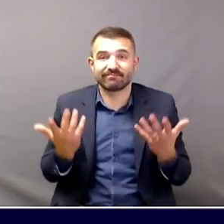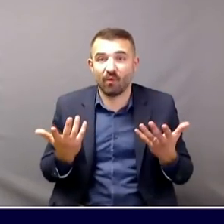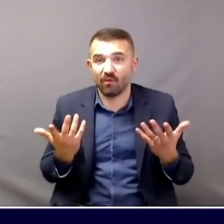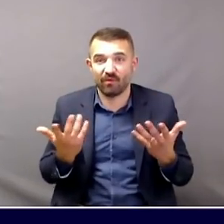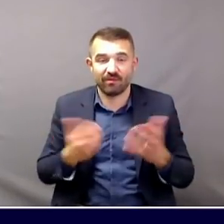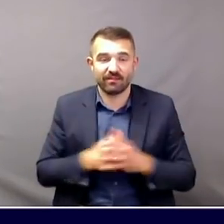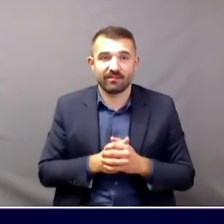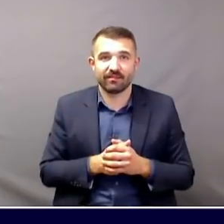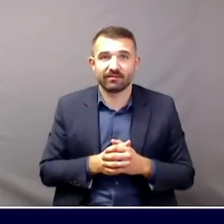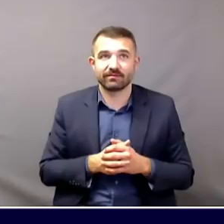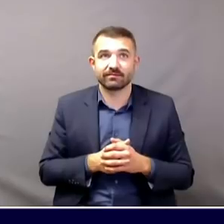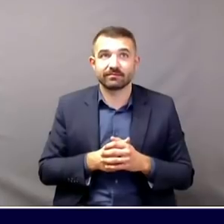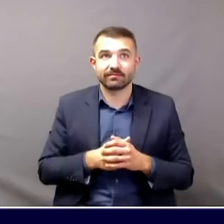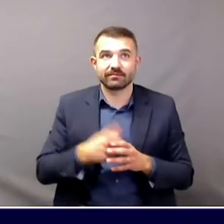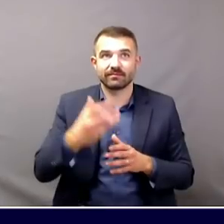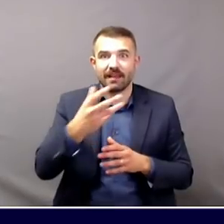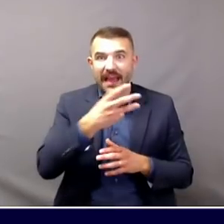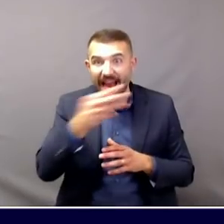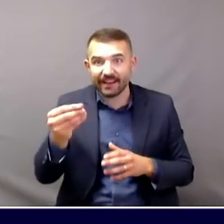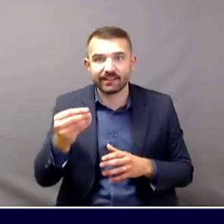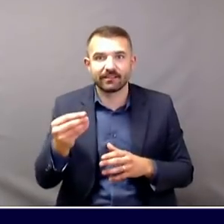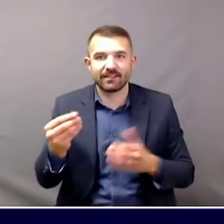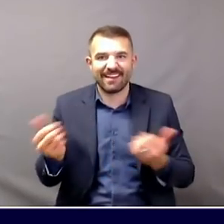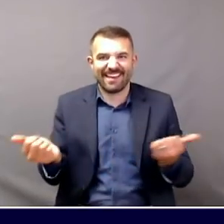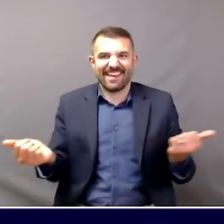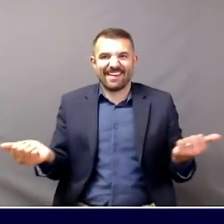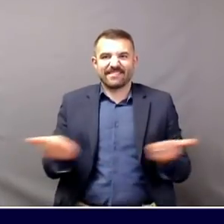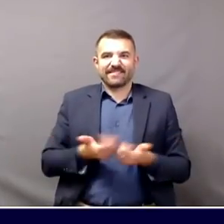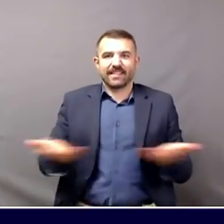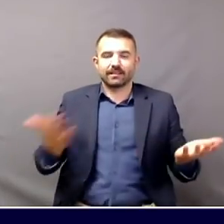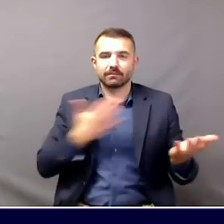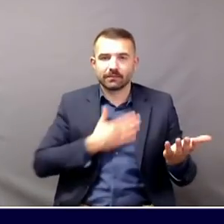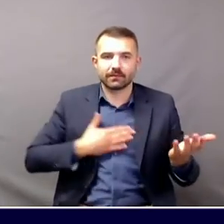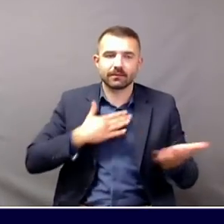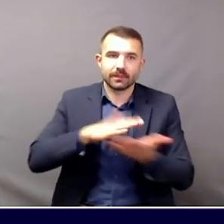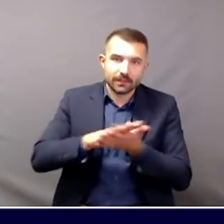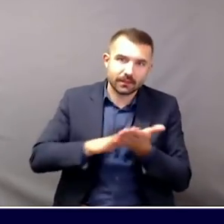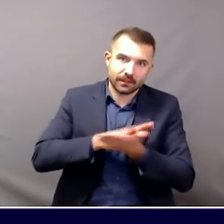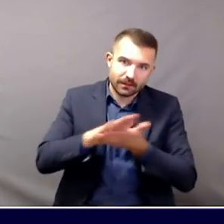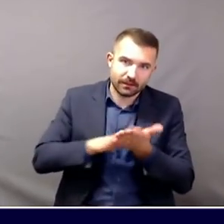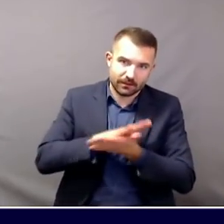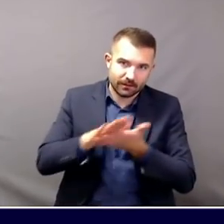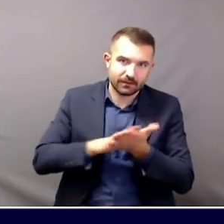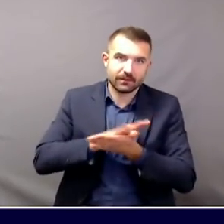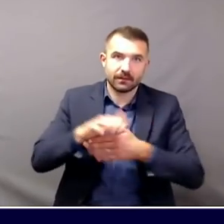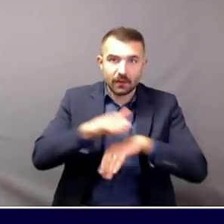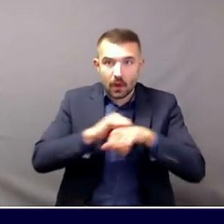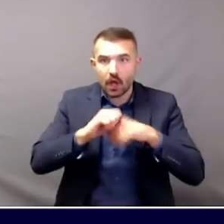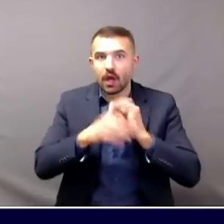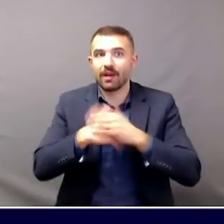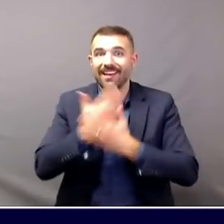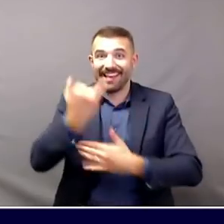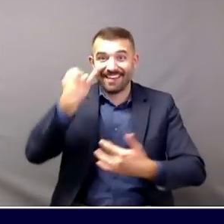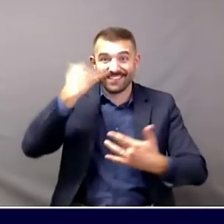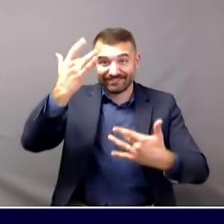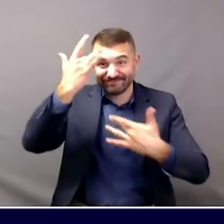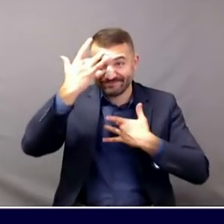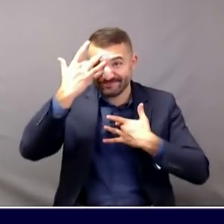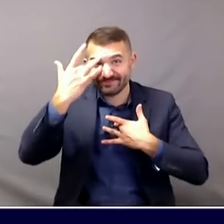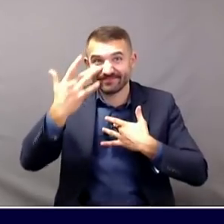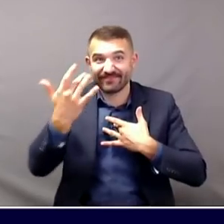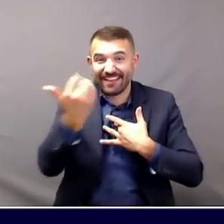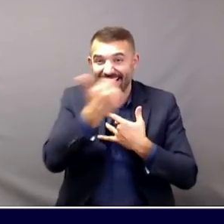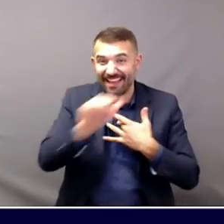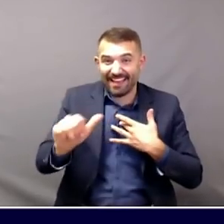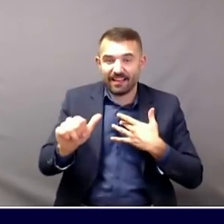the background things, like keeping good hygiene in place and making sure that if you've got symptoms, you stay home. Now it is more